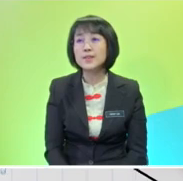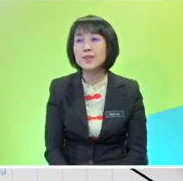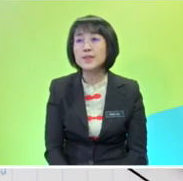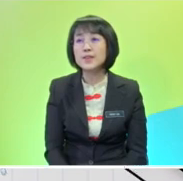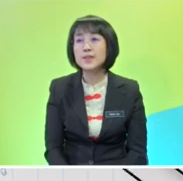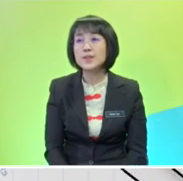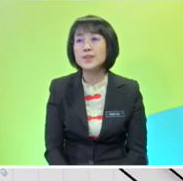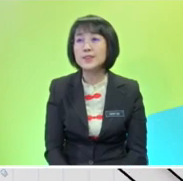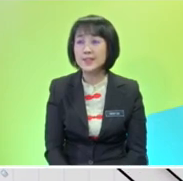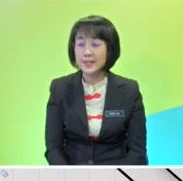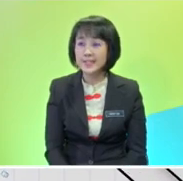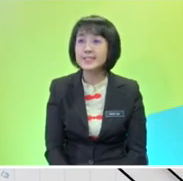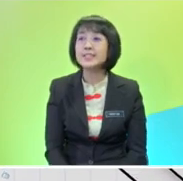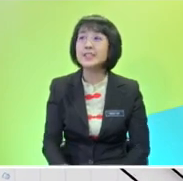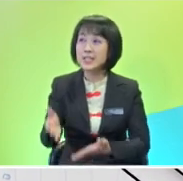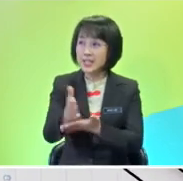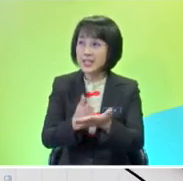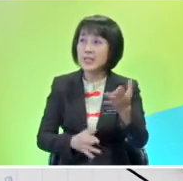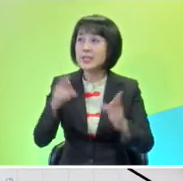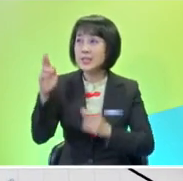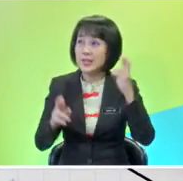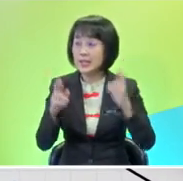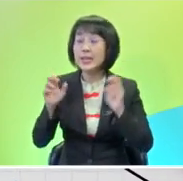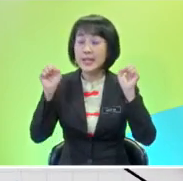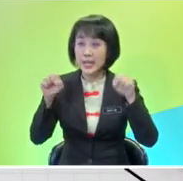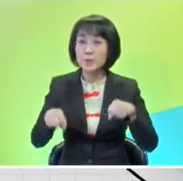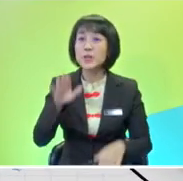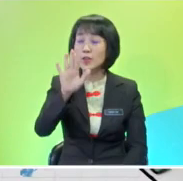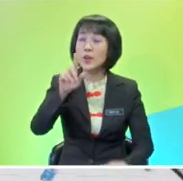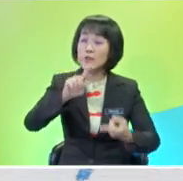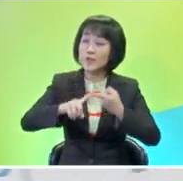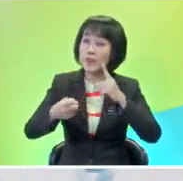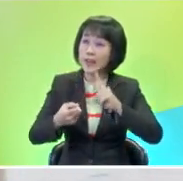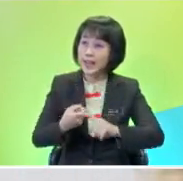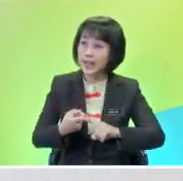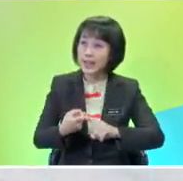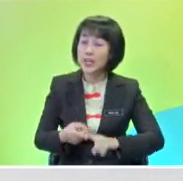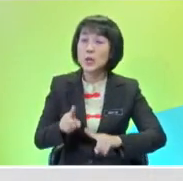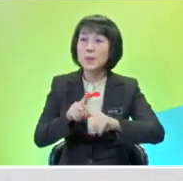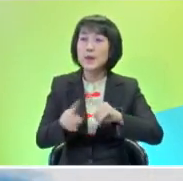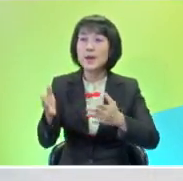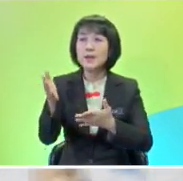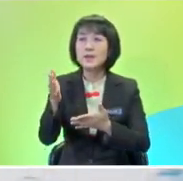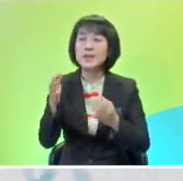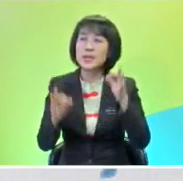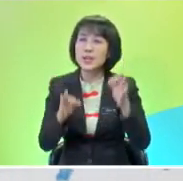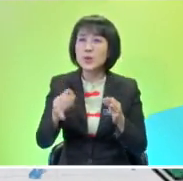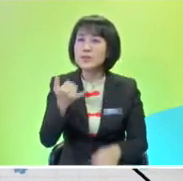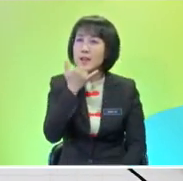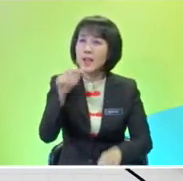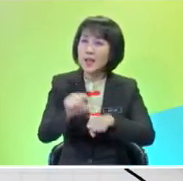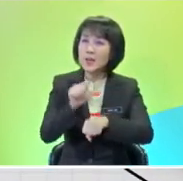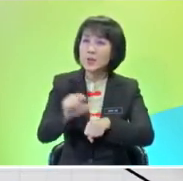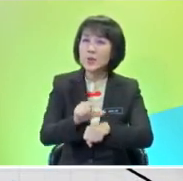foe. Some robots can be your friend, that's right. But if we misuse robots, then we can become